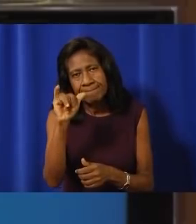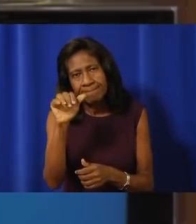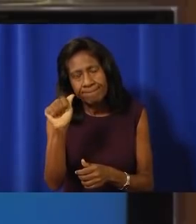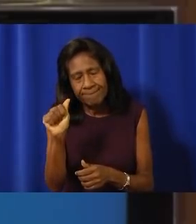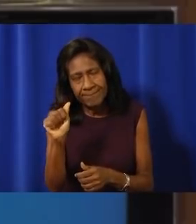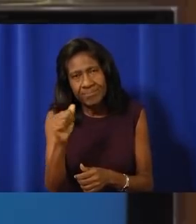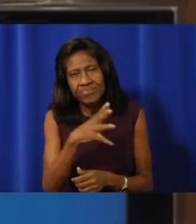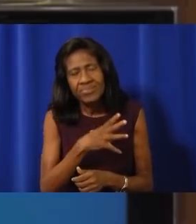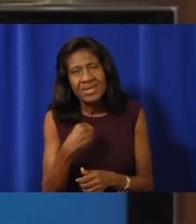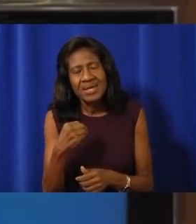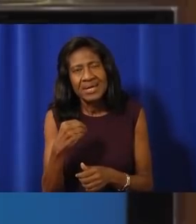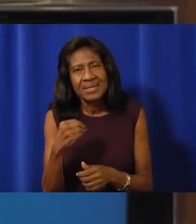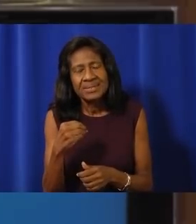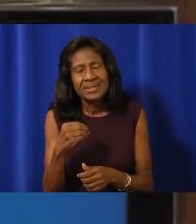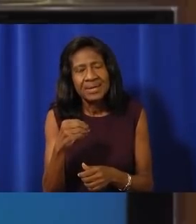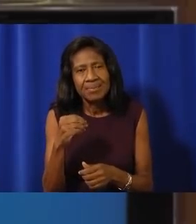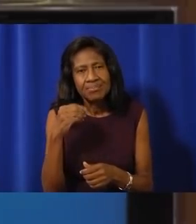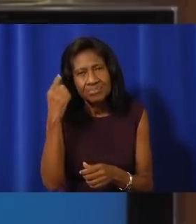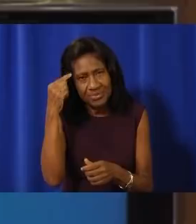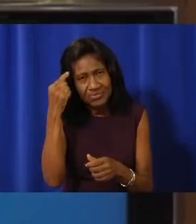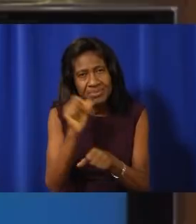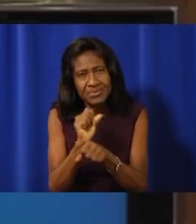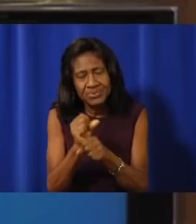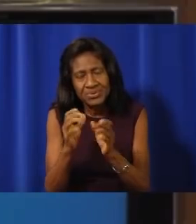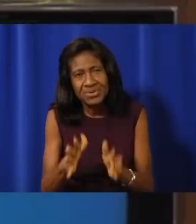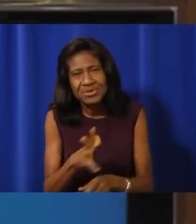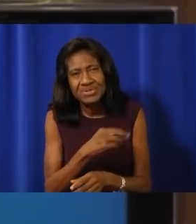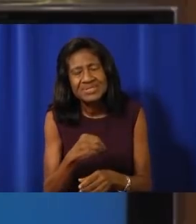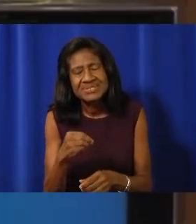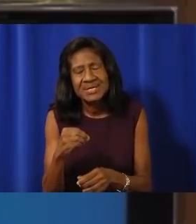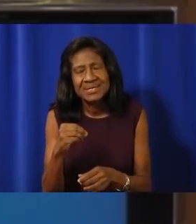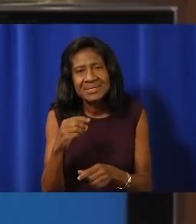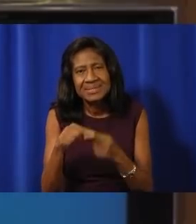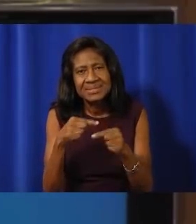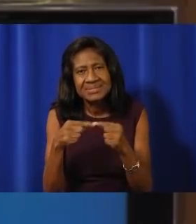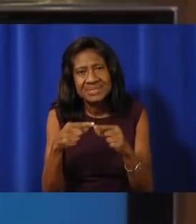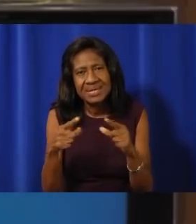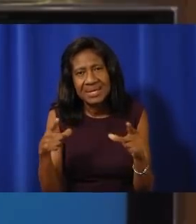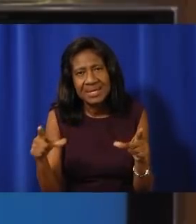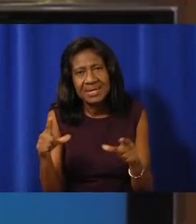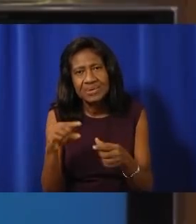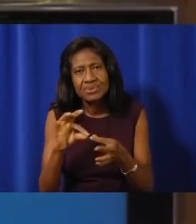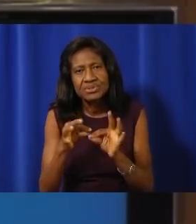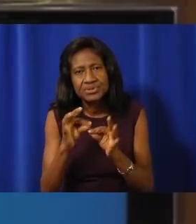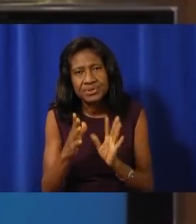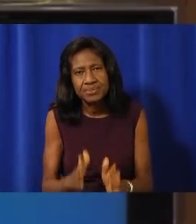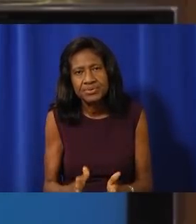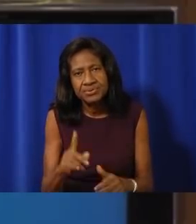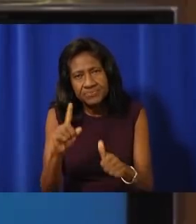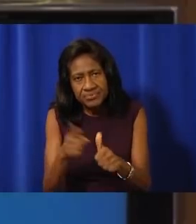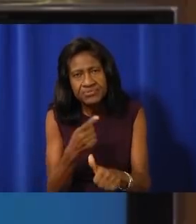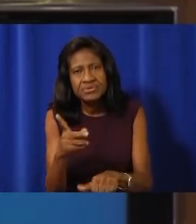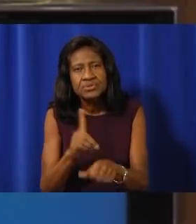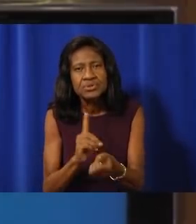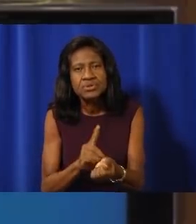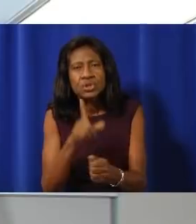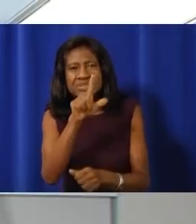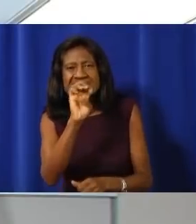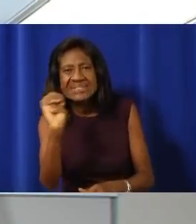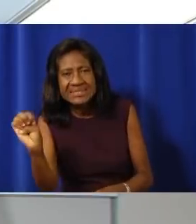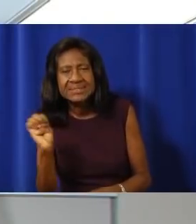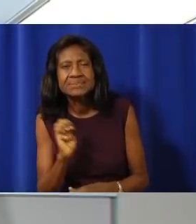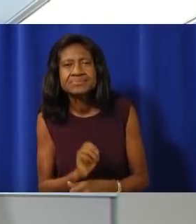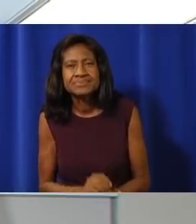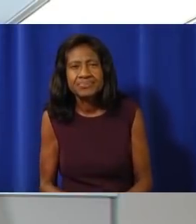sign language interpreter. As well, some members of the media are joining us via Zoom. We go first to Dr. Lee.